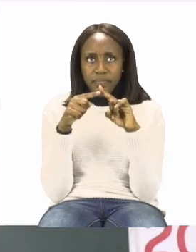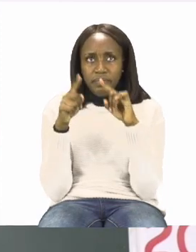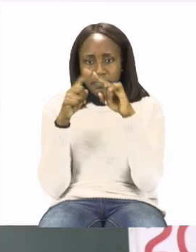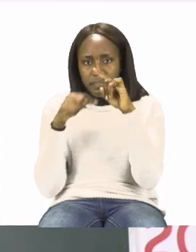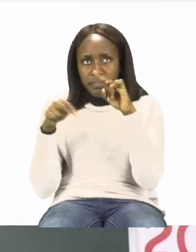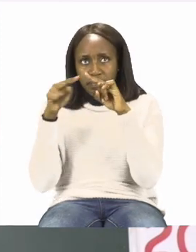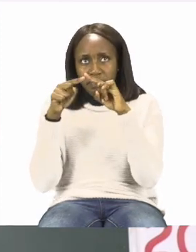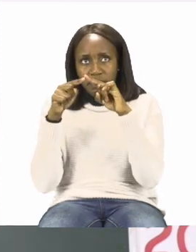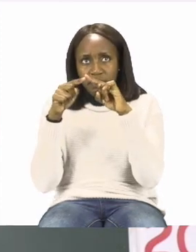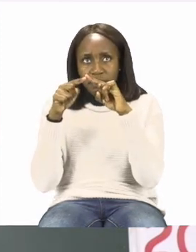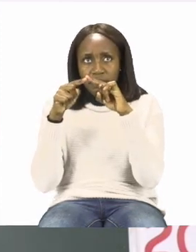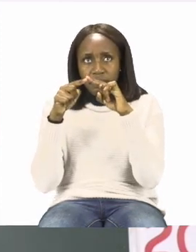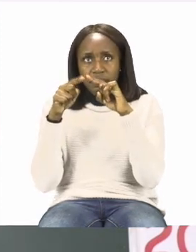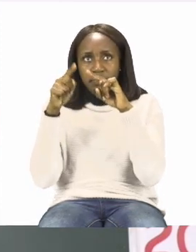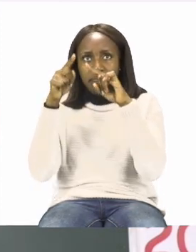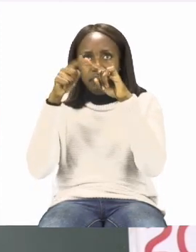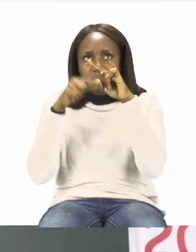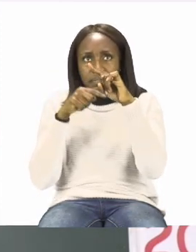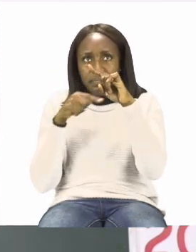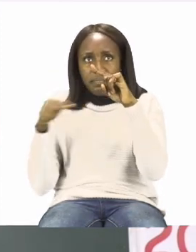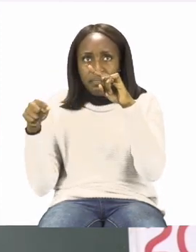Triangle, circle.